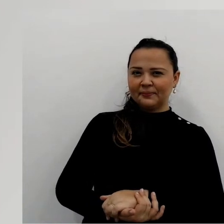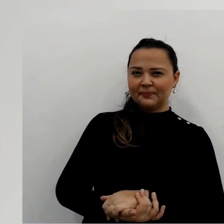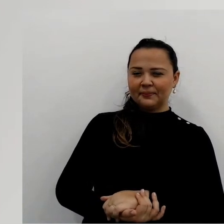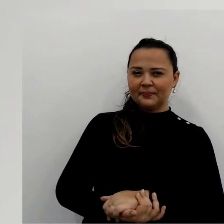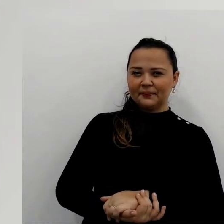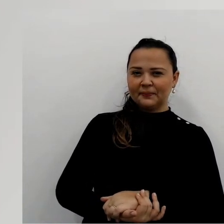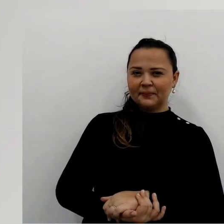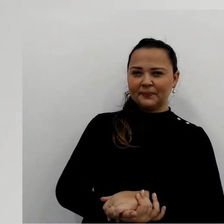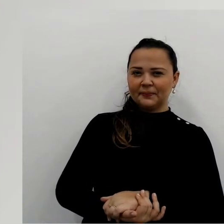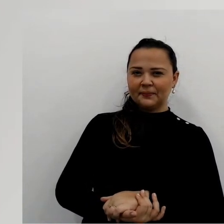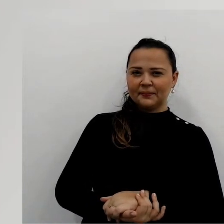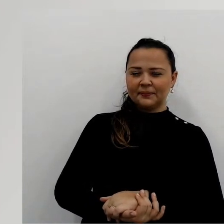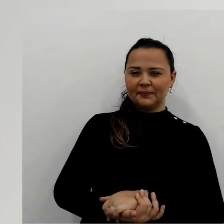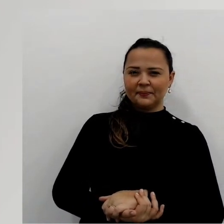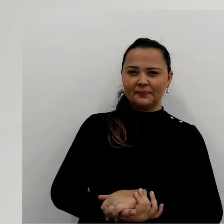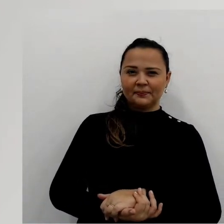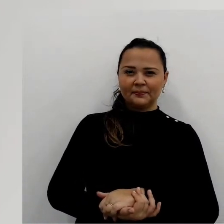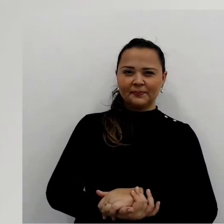Acho que ele...